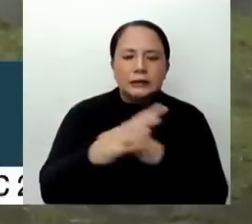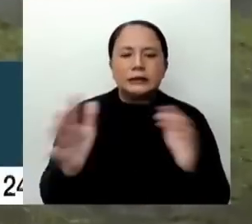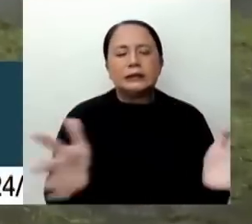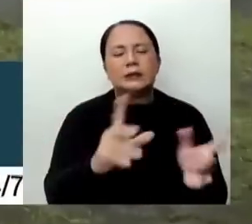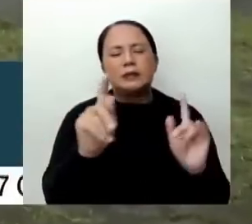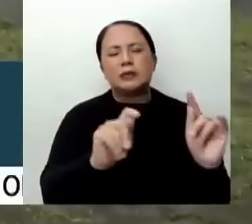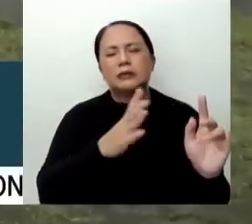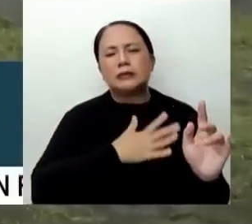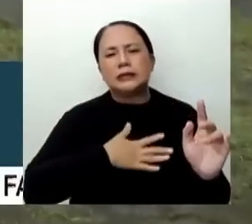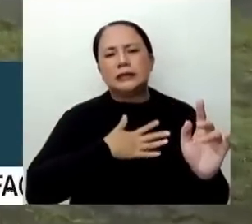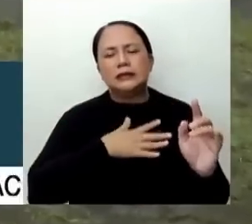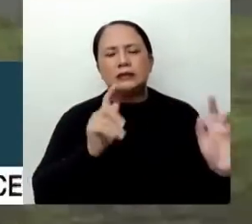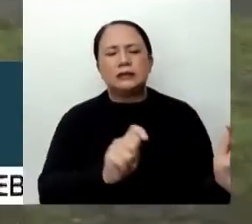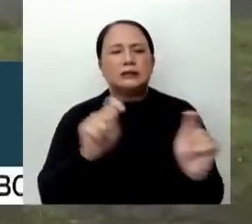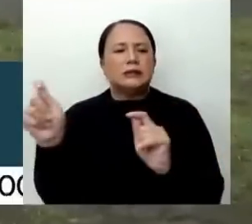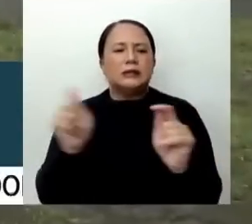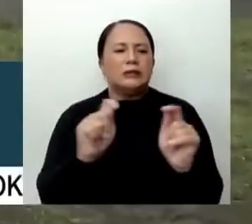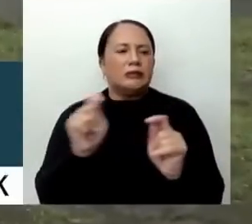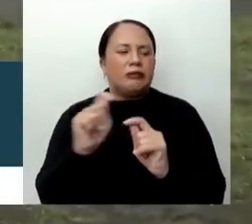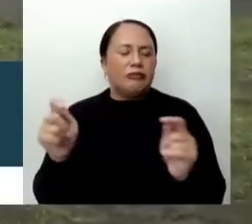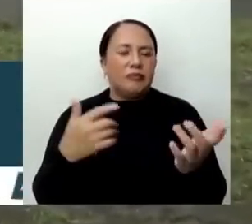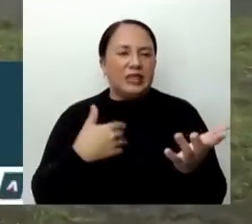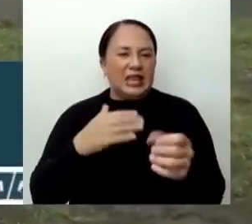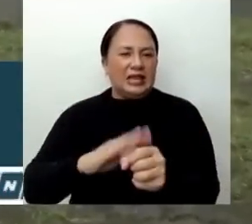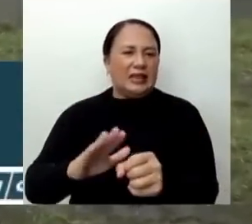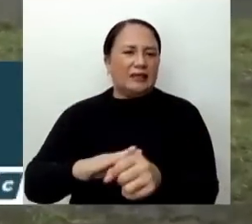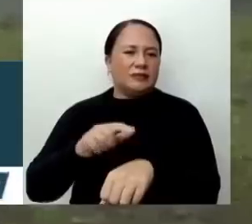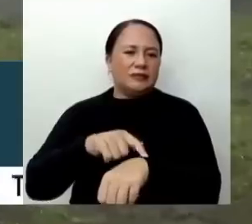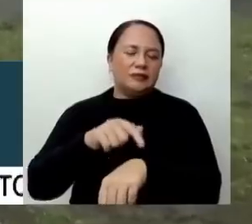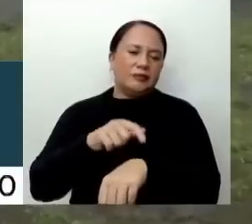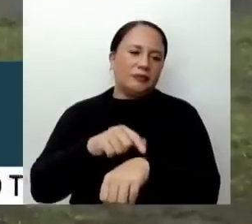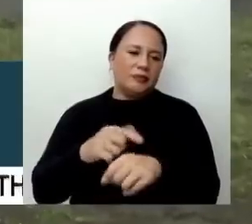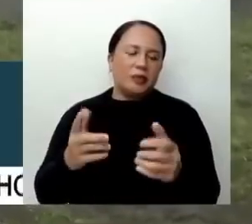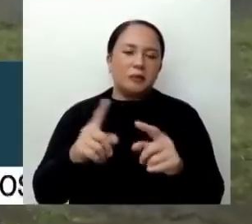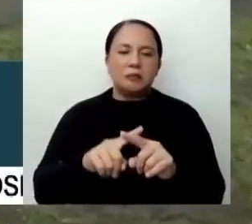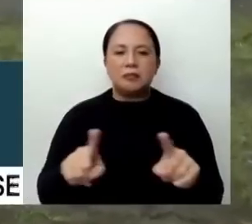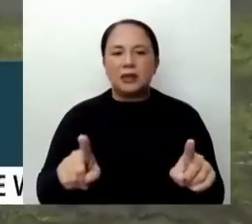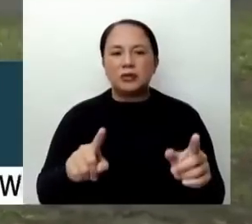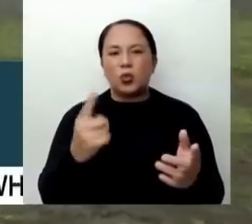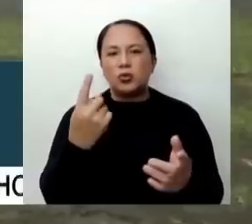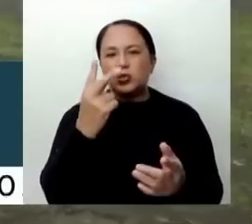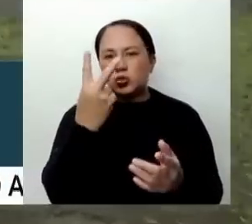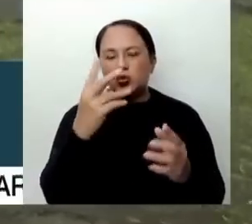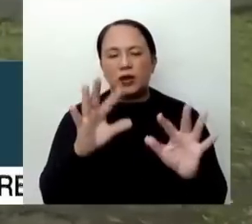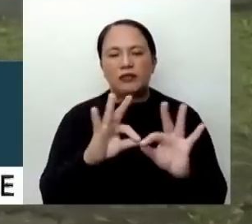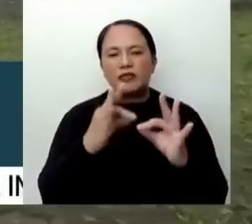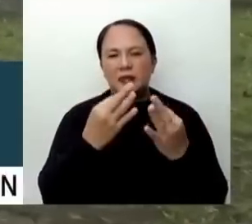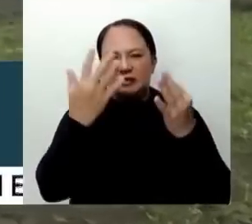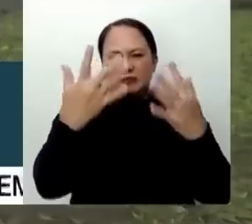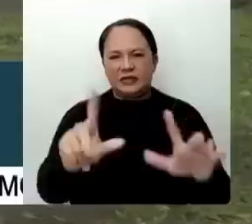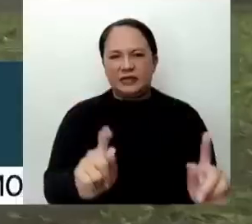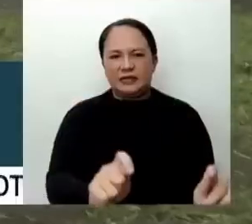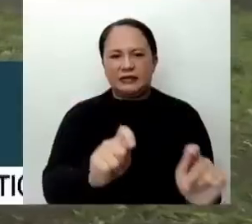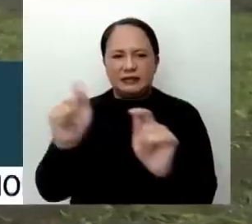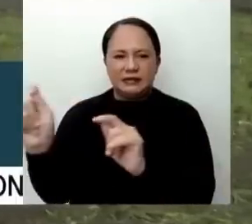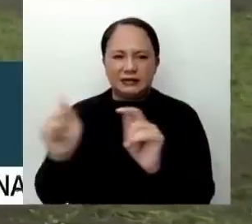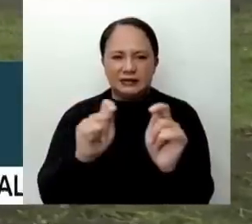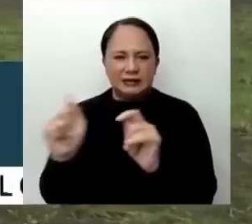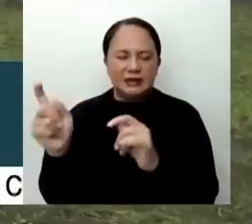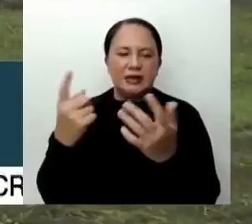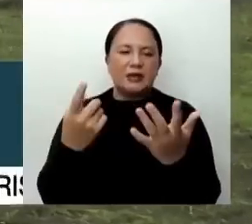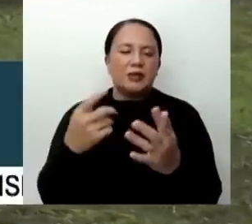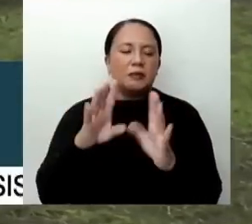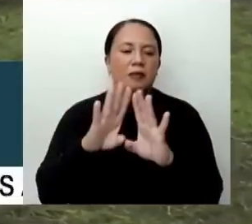evacuate while there's still enough time. However, only 2 families have evacuated so far from